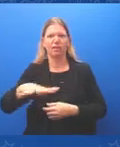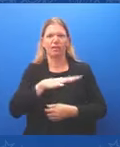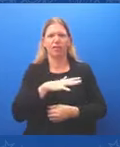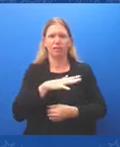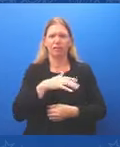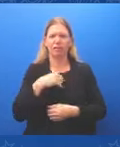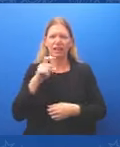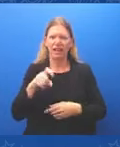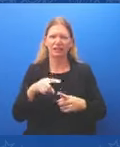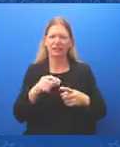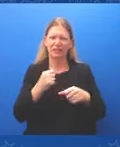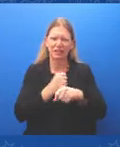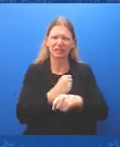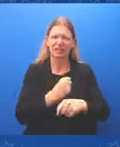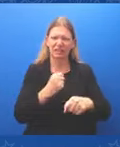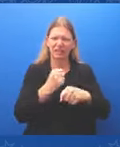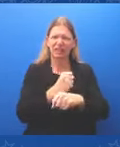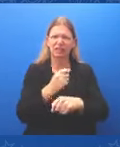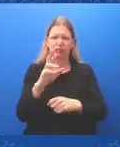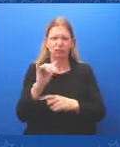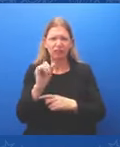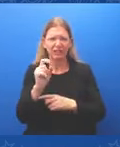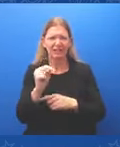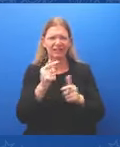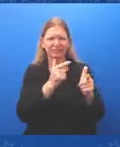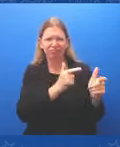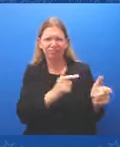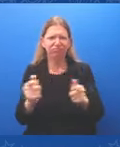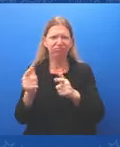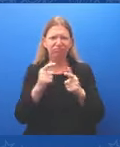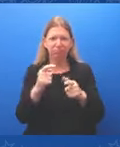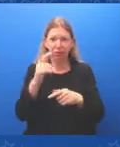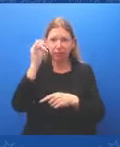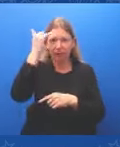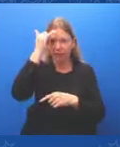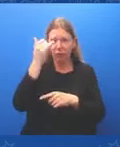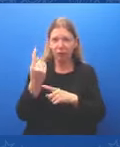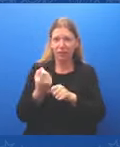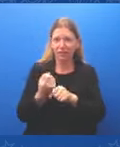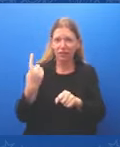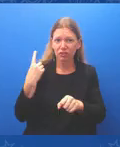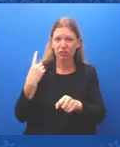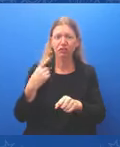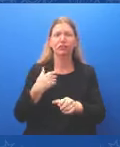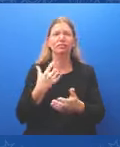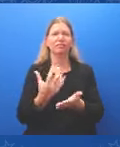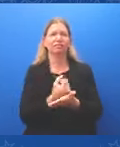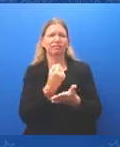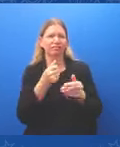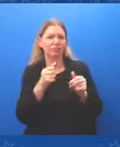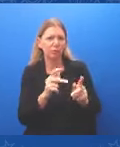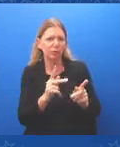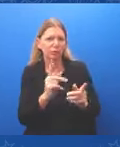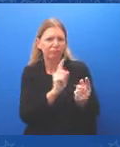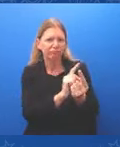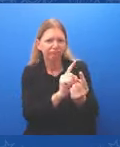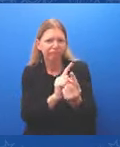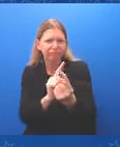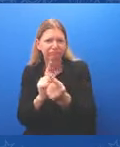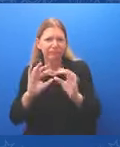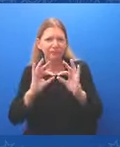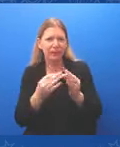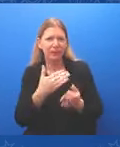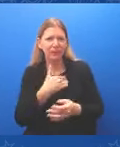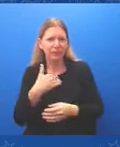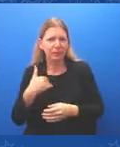with every one of the family members. The Lawyers Committee and other leaders helped us host a United We Stand Summit